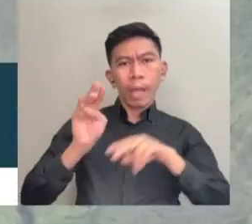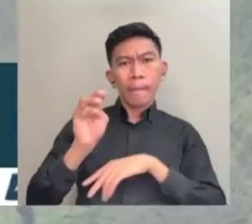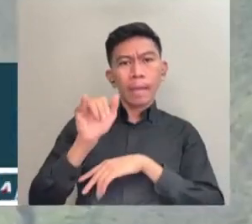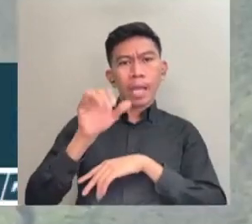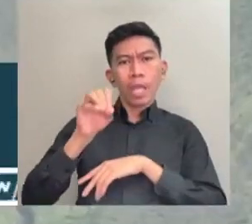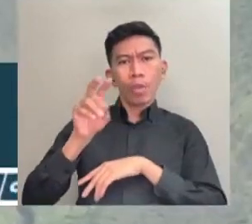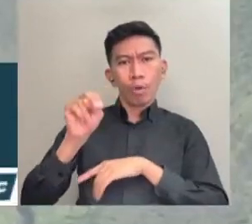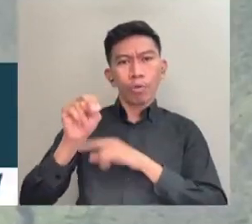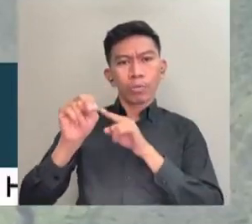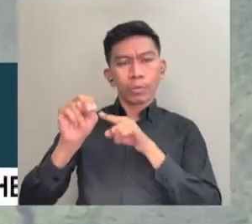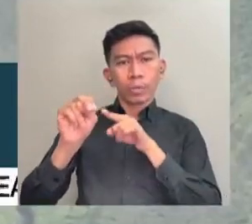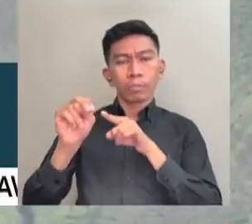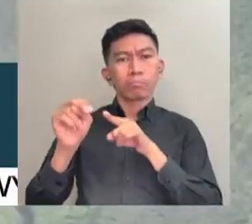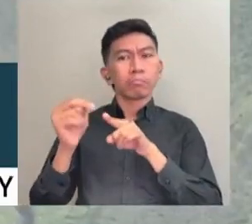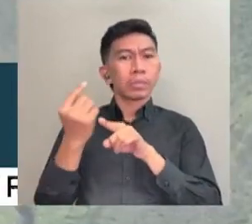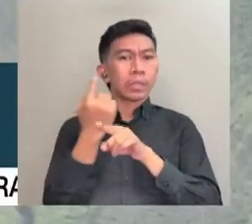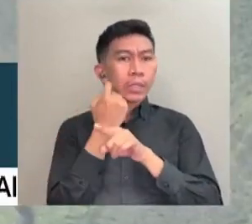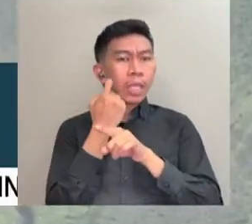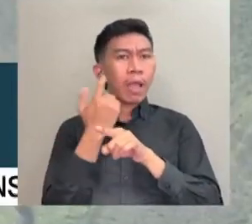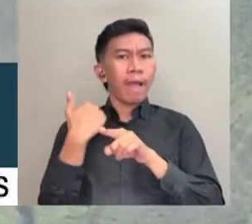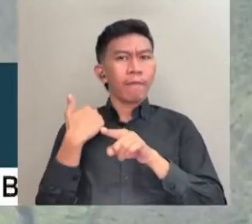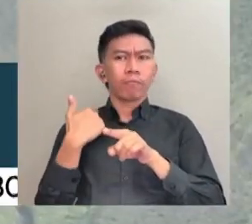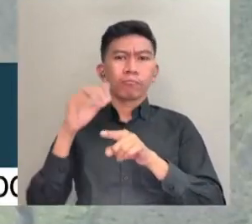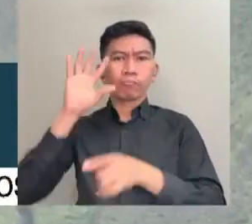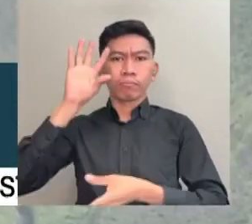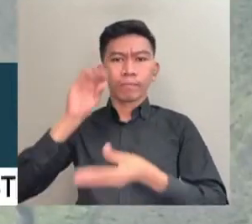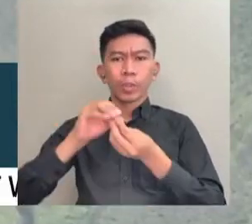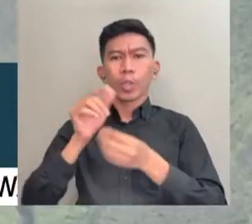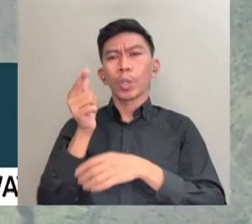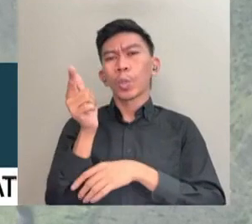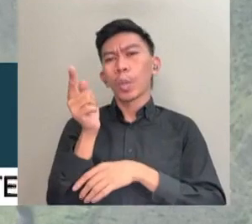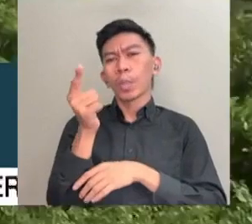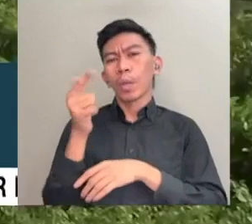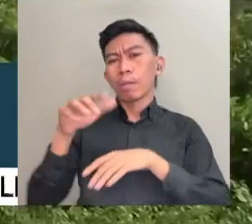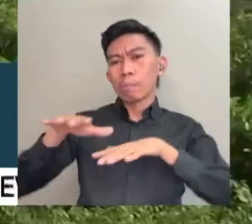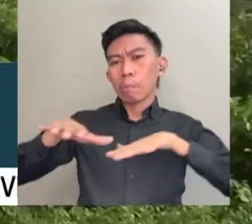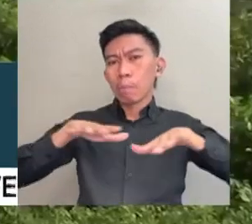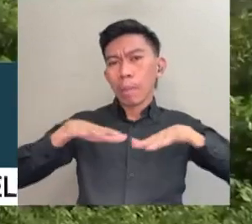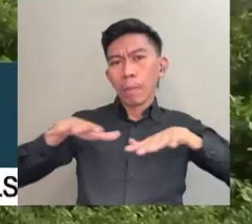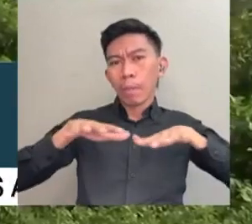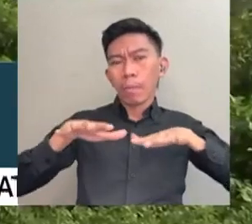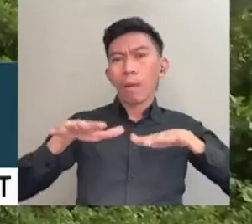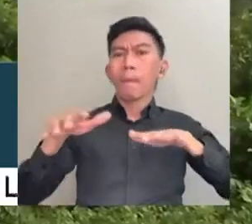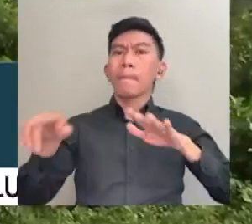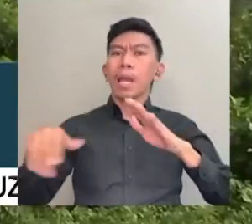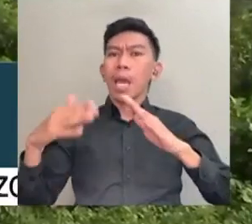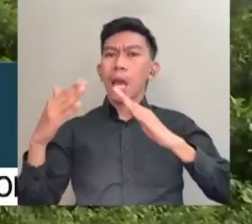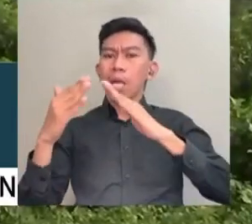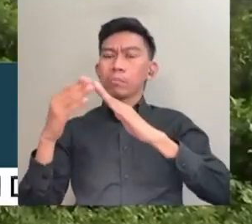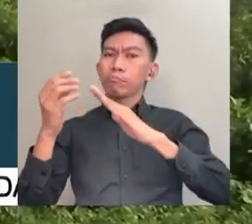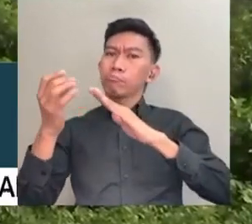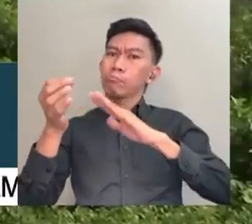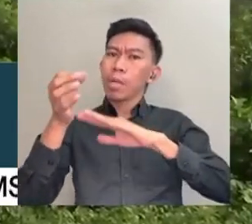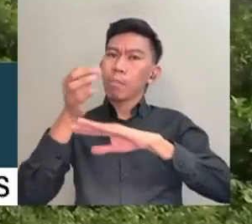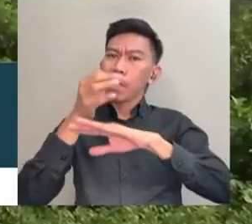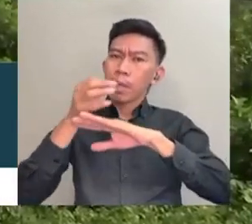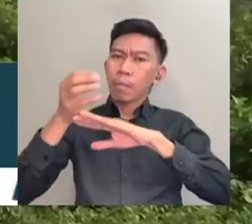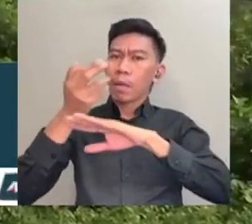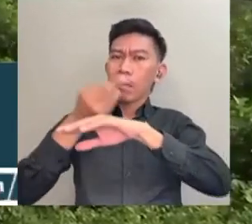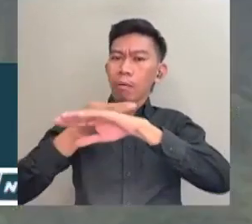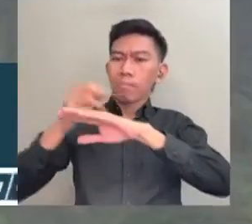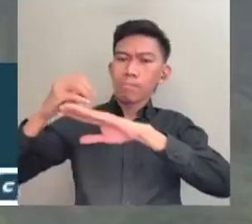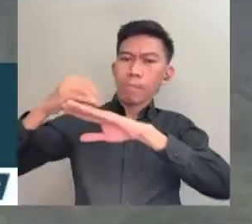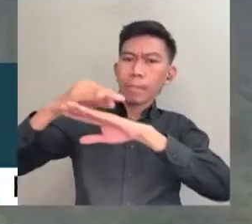hours, VVOCS recorded 21 volcanic earthquakes, 270 rockfall events, and 3 pyroclastic density currents.